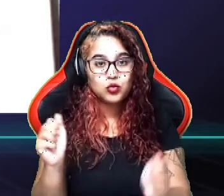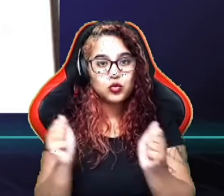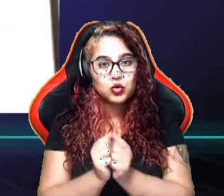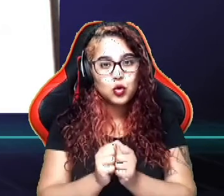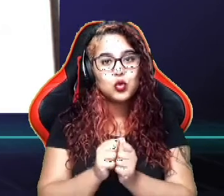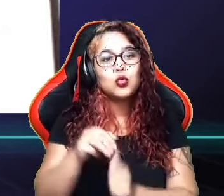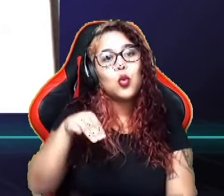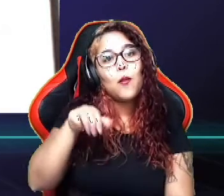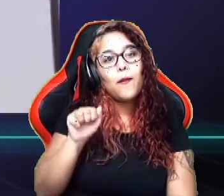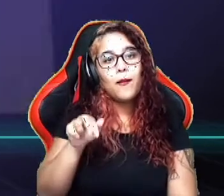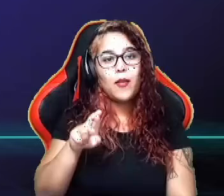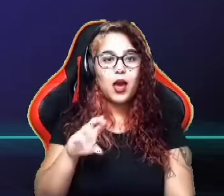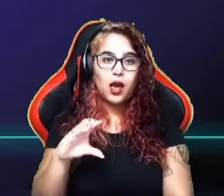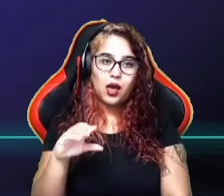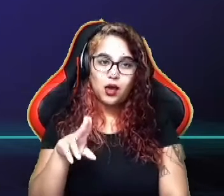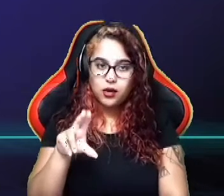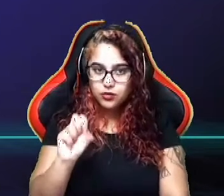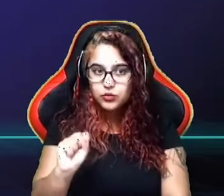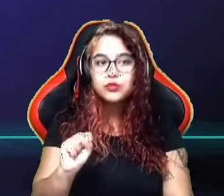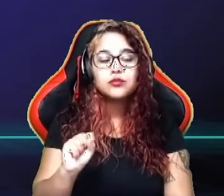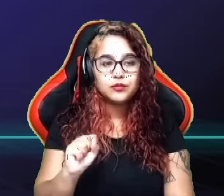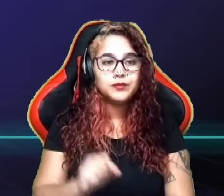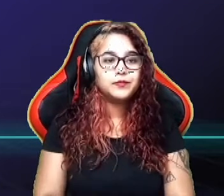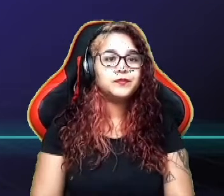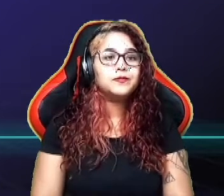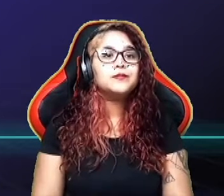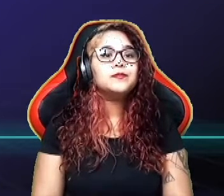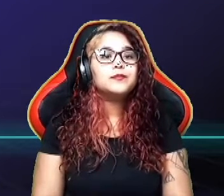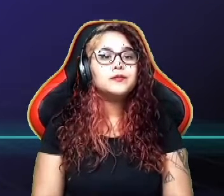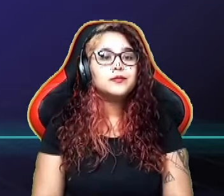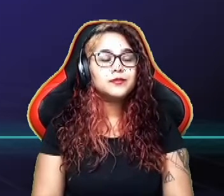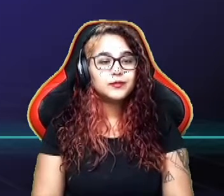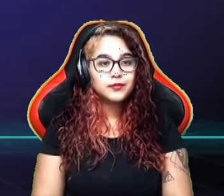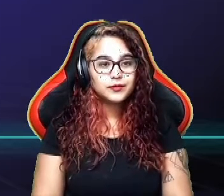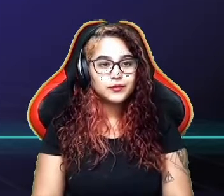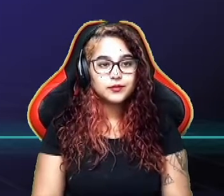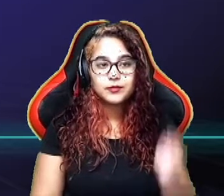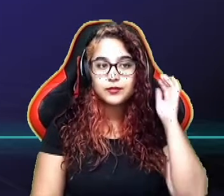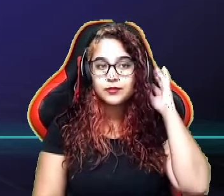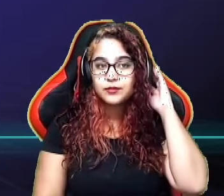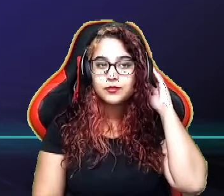am a partner of Bitnamic Software alongside Marcos.